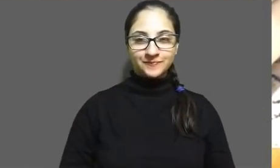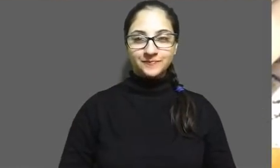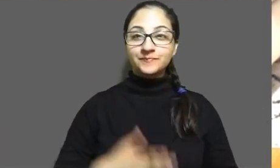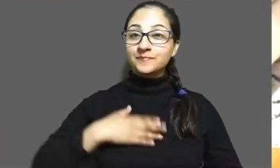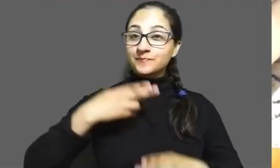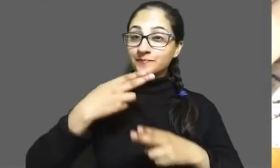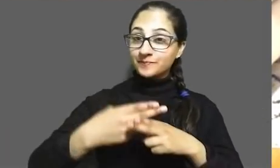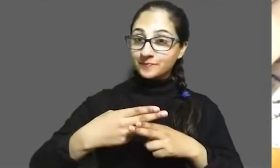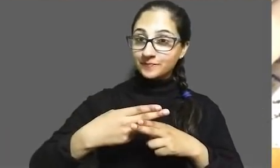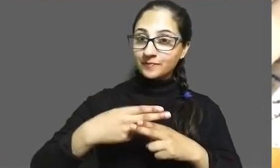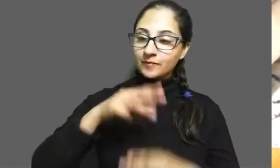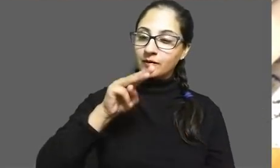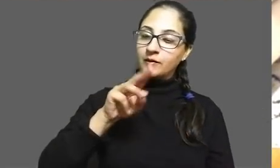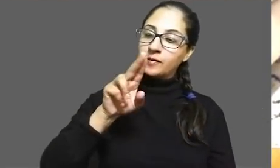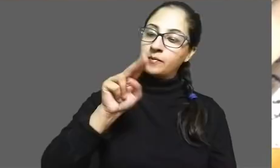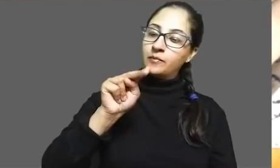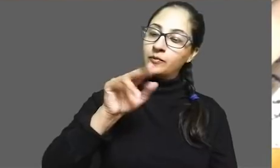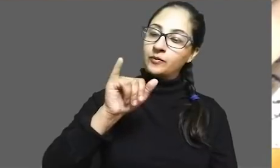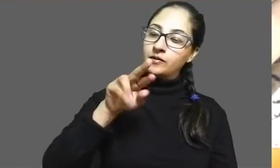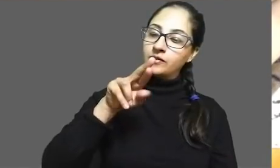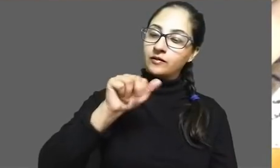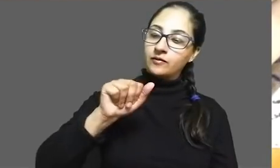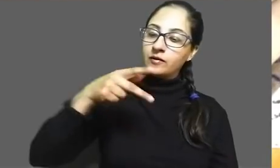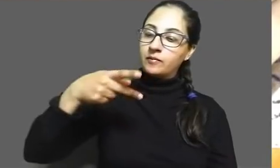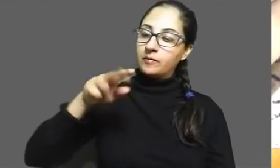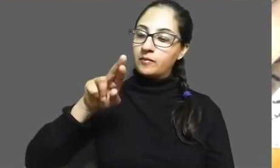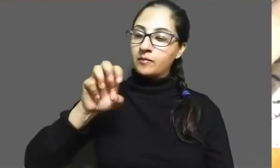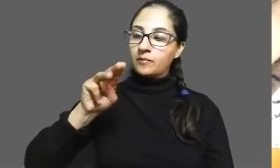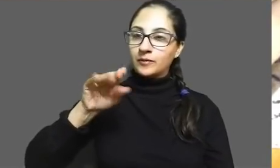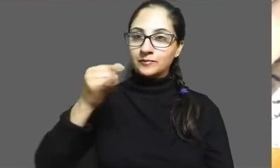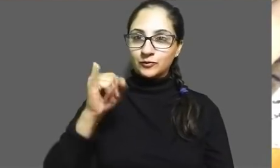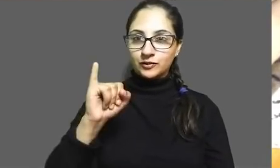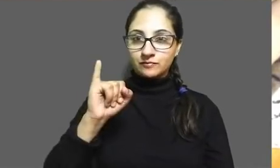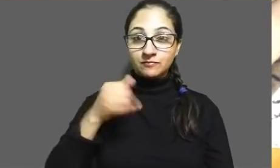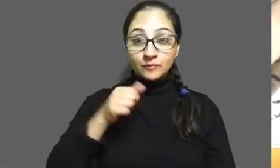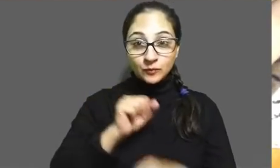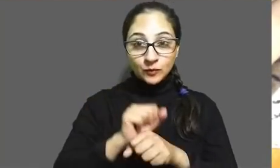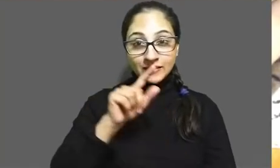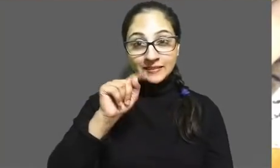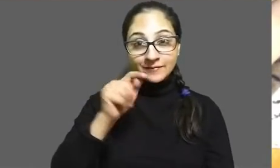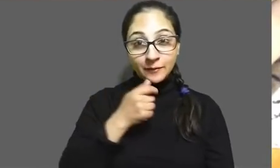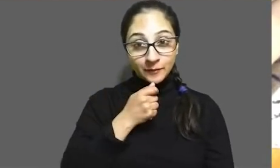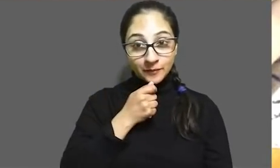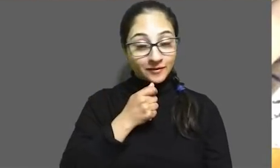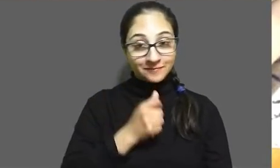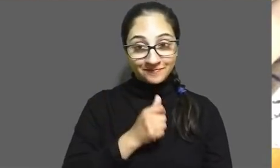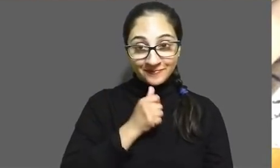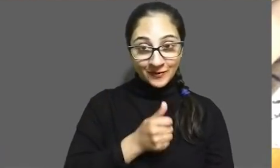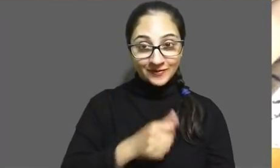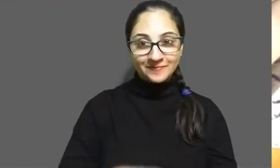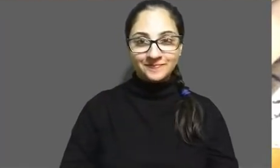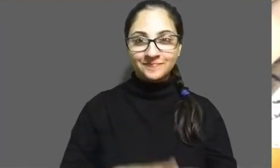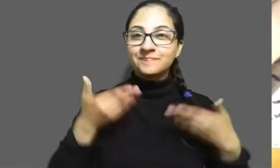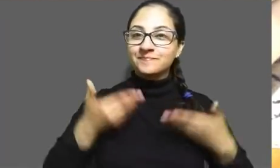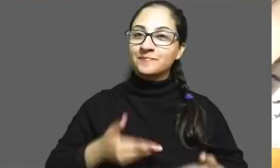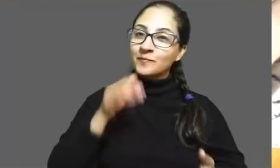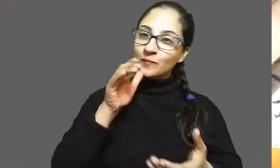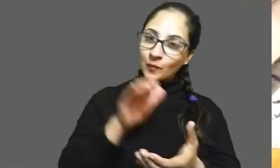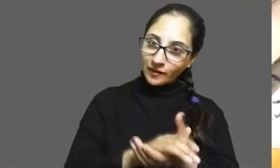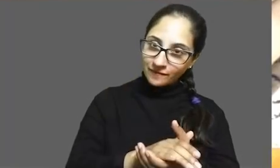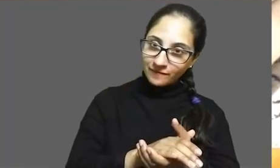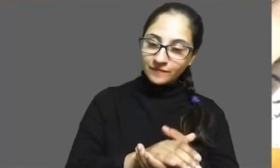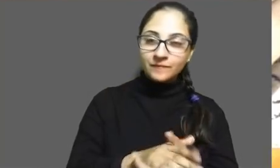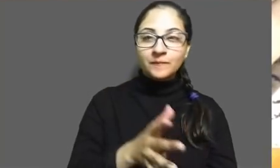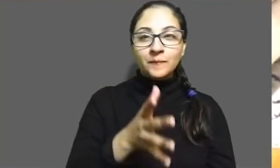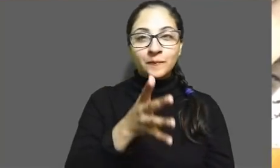Reflections. My name is Munira Premji, and I am not a news reporter. I am a wife, a